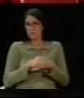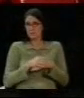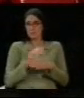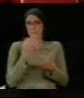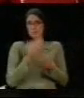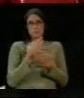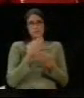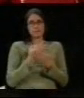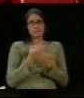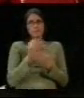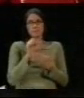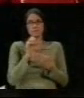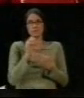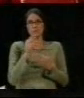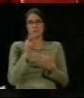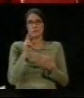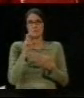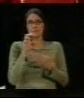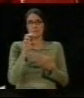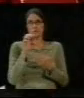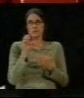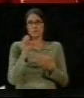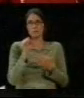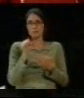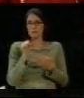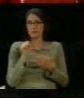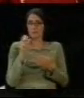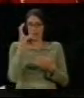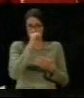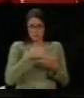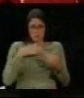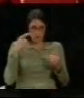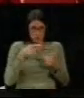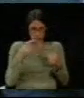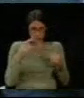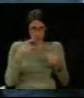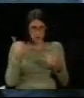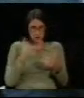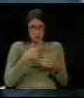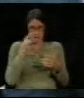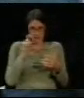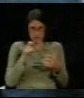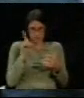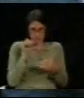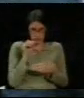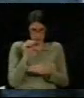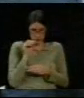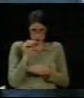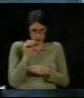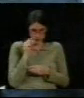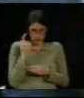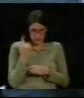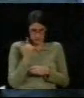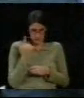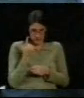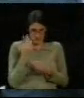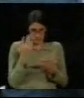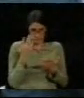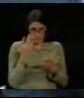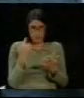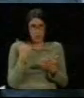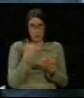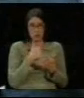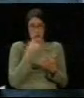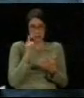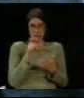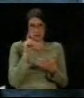funding sources is well. Very, I guess my point is we need to do something. Okay, we need